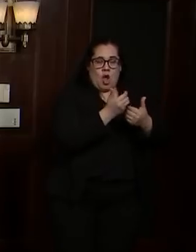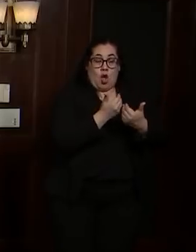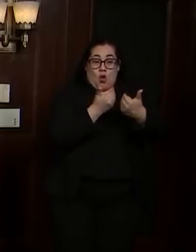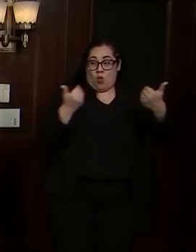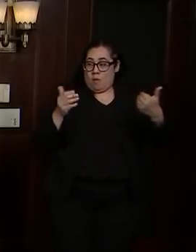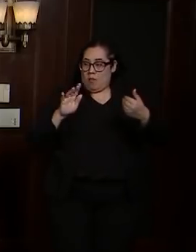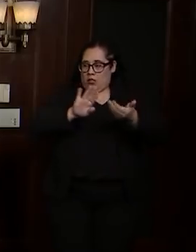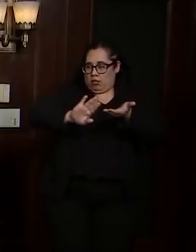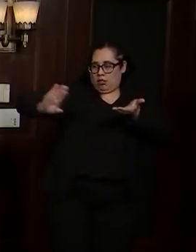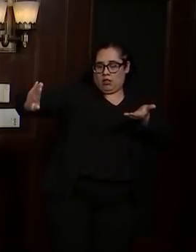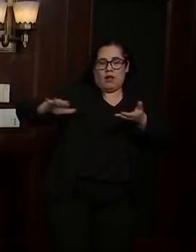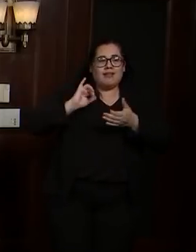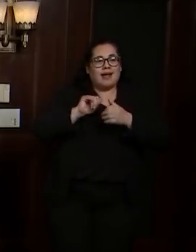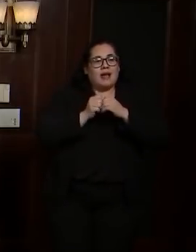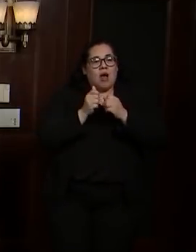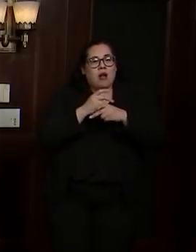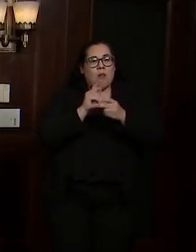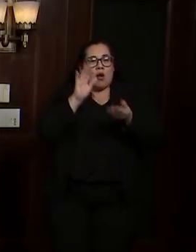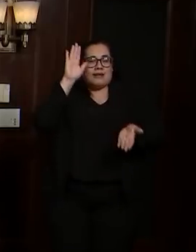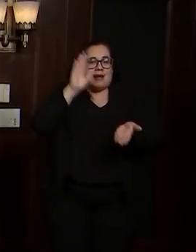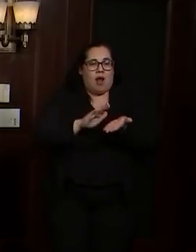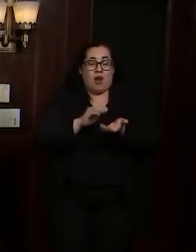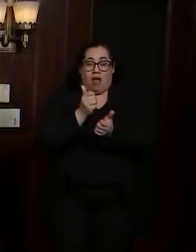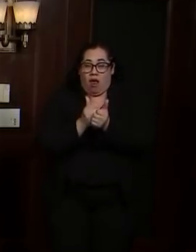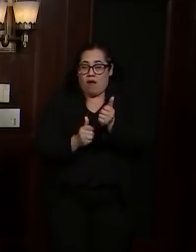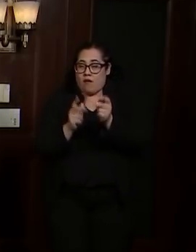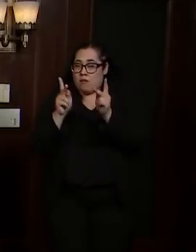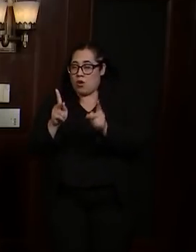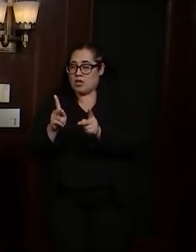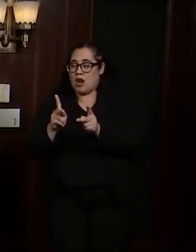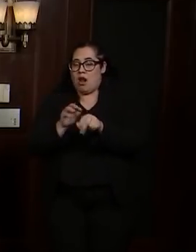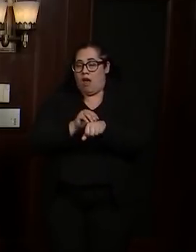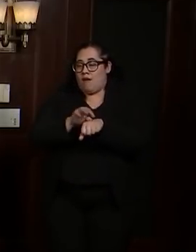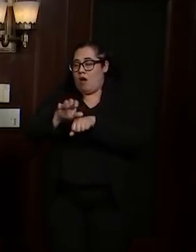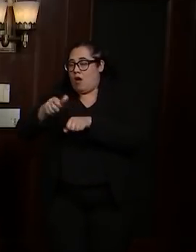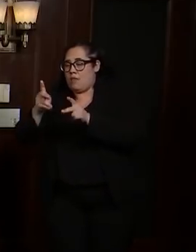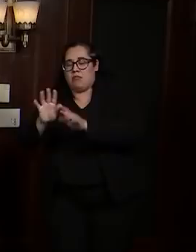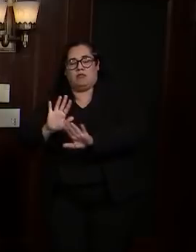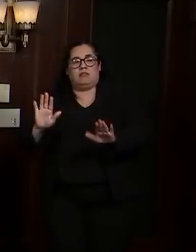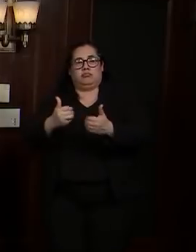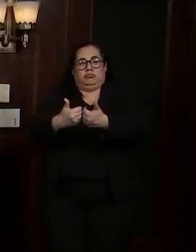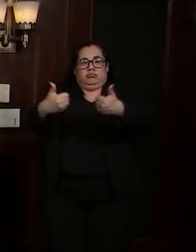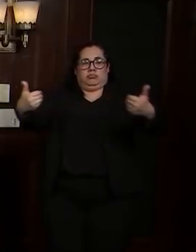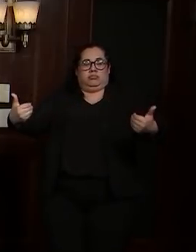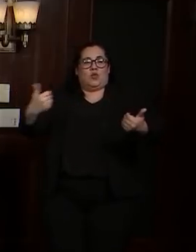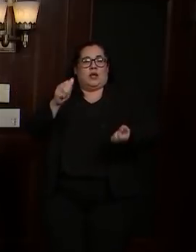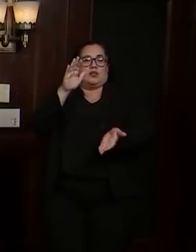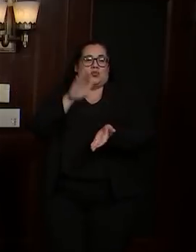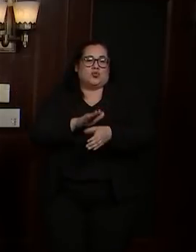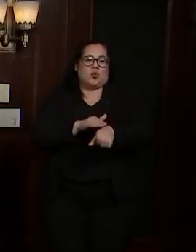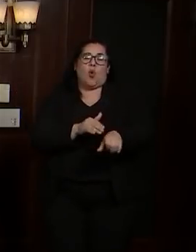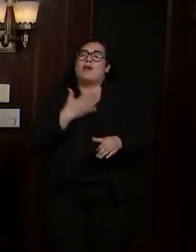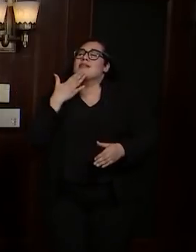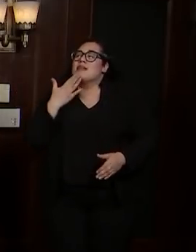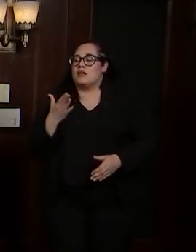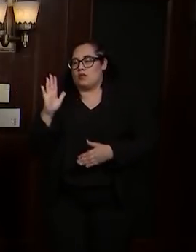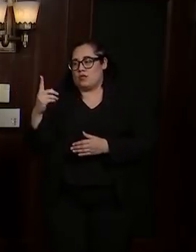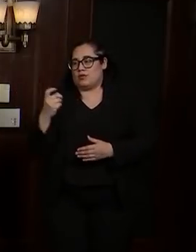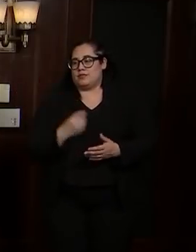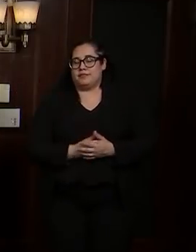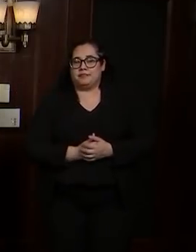and that's the way you get that number down from every infected person infecting 2 to 3 other people on average. But thanks for the question.